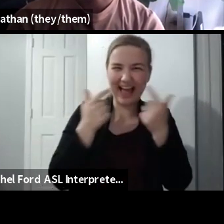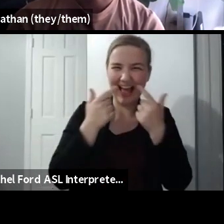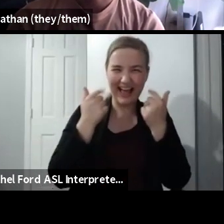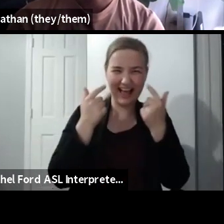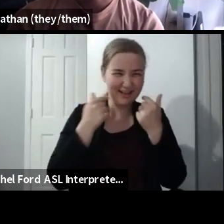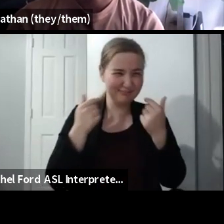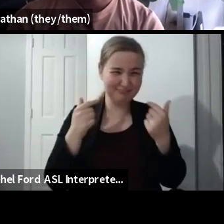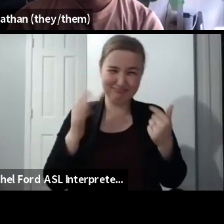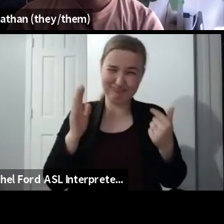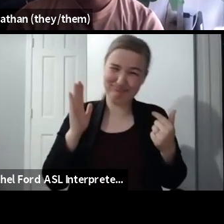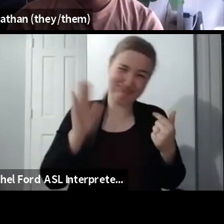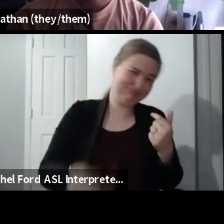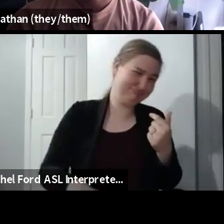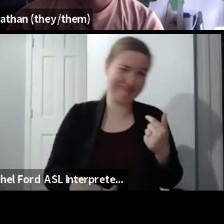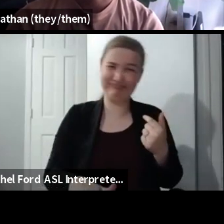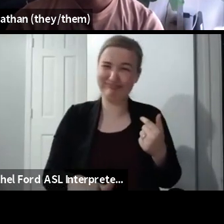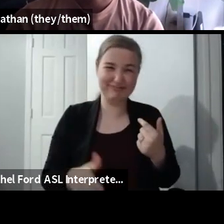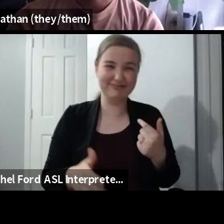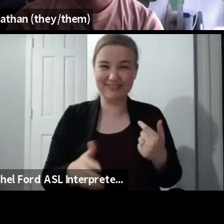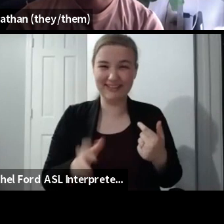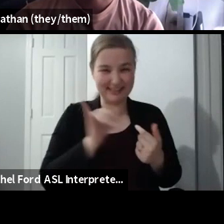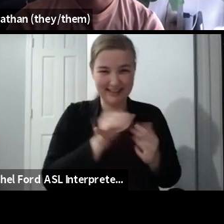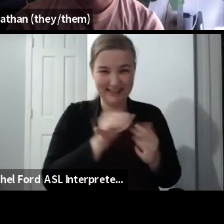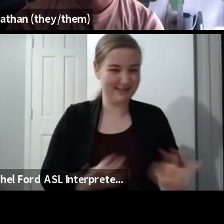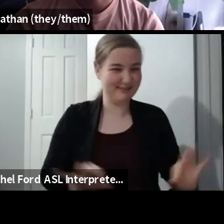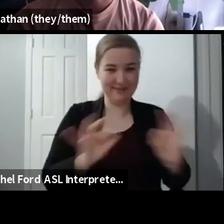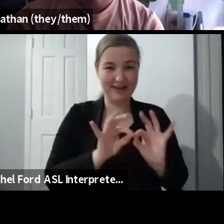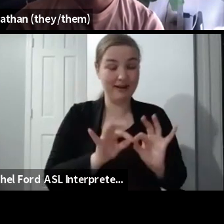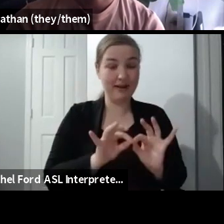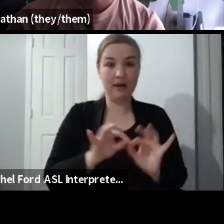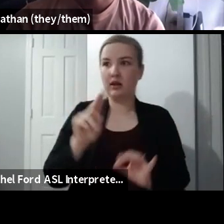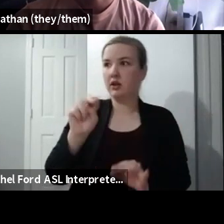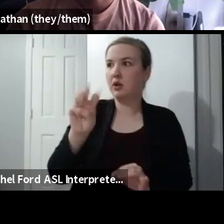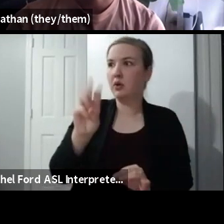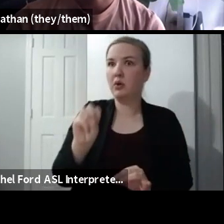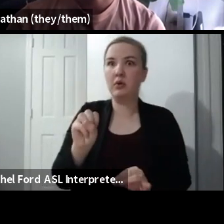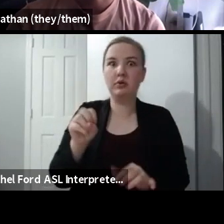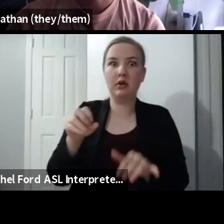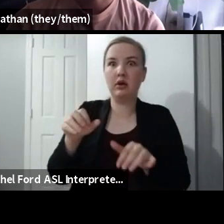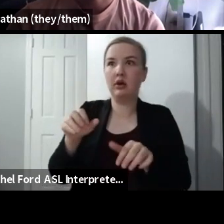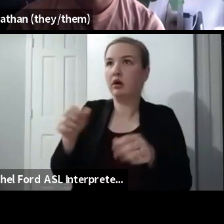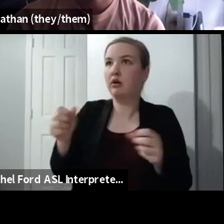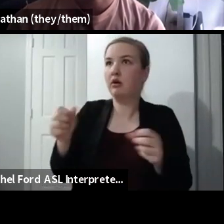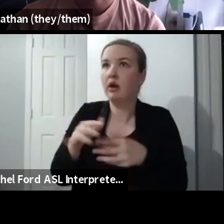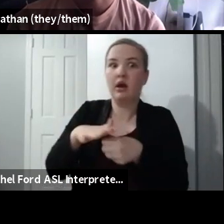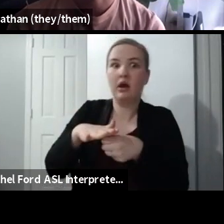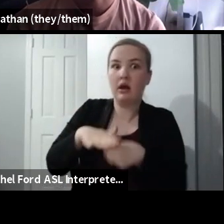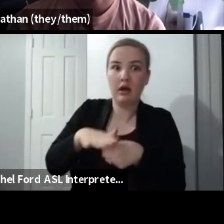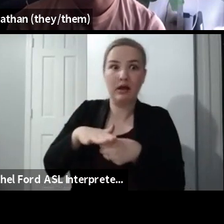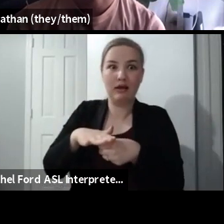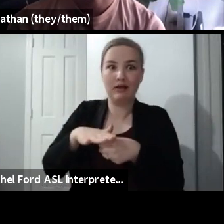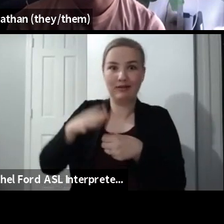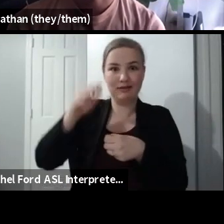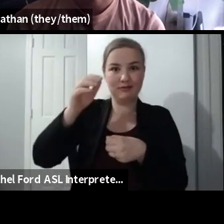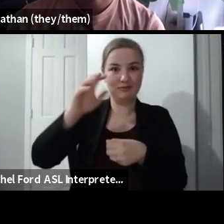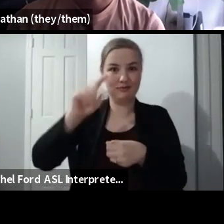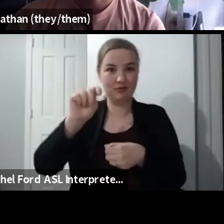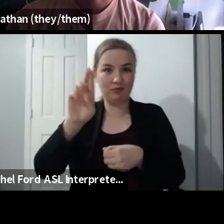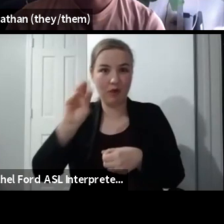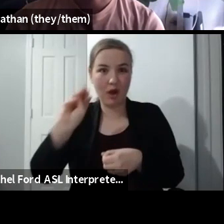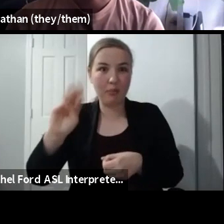that's the priority more than being busy with reading the news and social distancing and what fucked up shit Trump is doing. You're